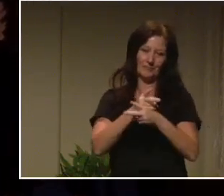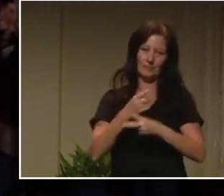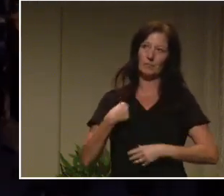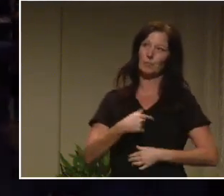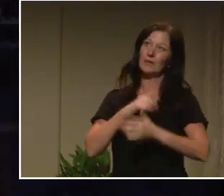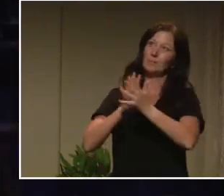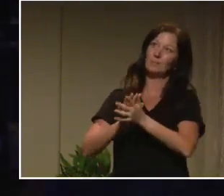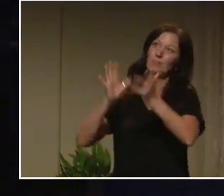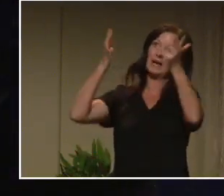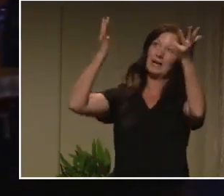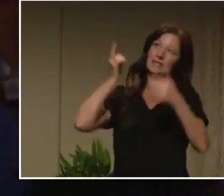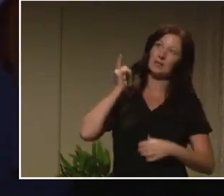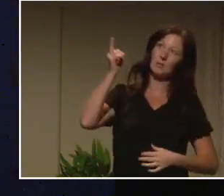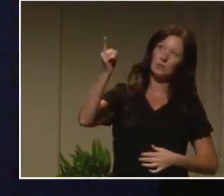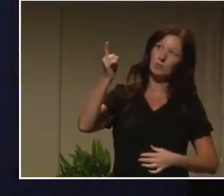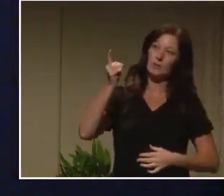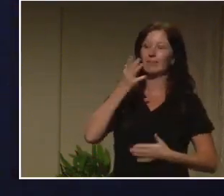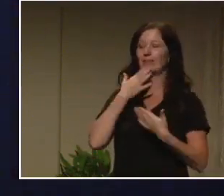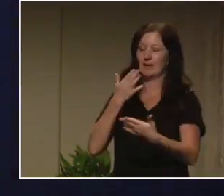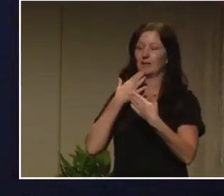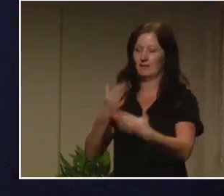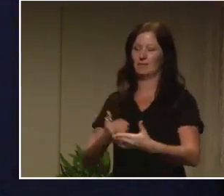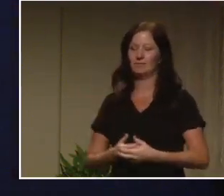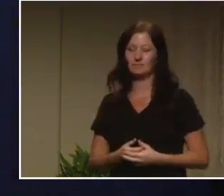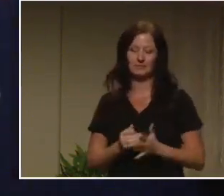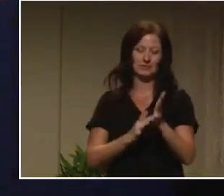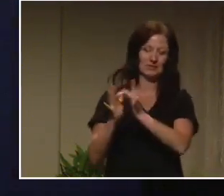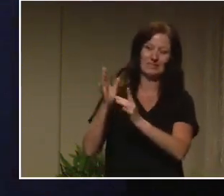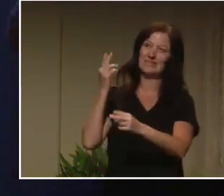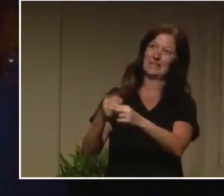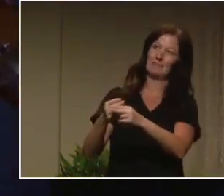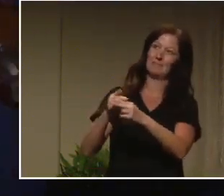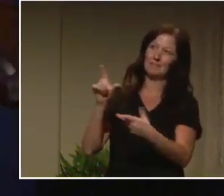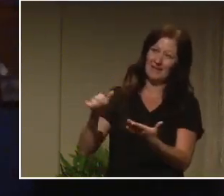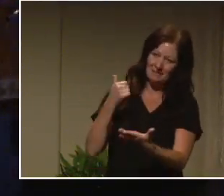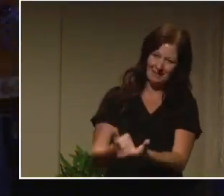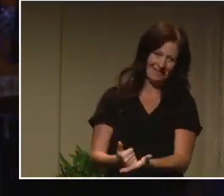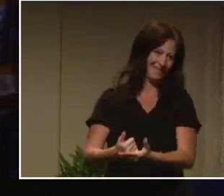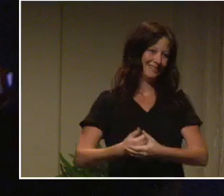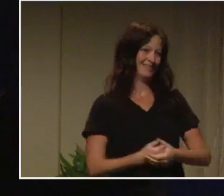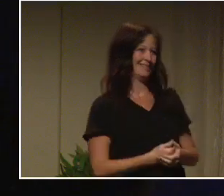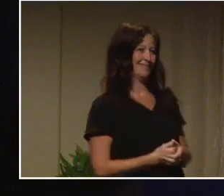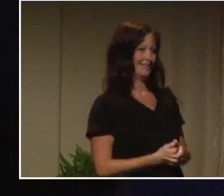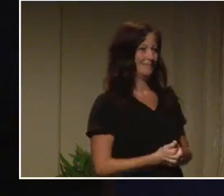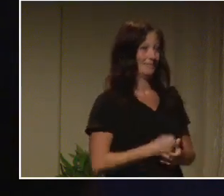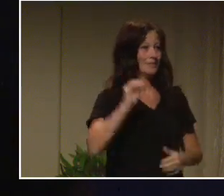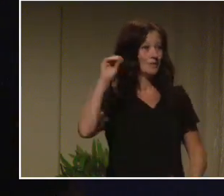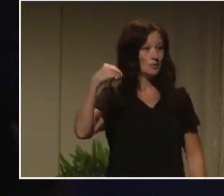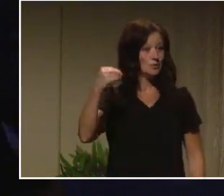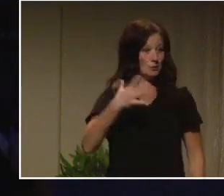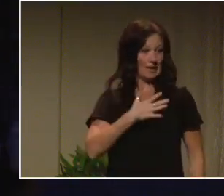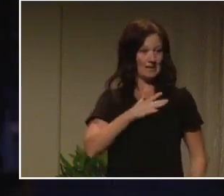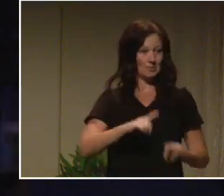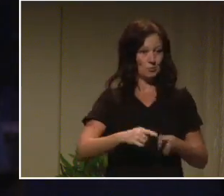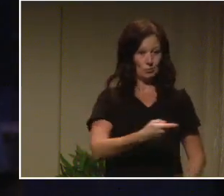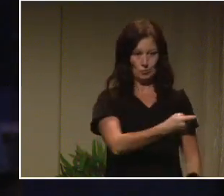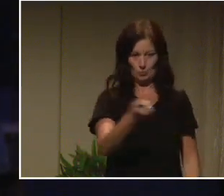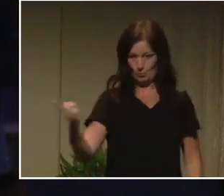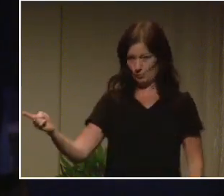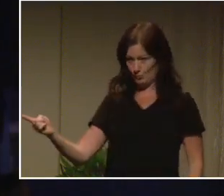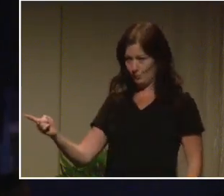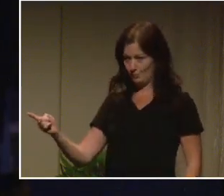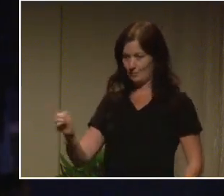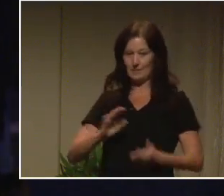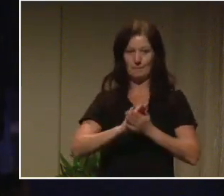thank you in Jesus' name. And allow me to greet you in his name. Grace to you, everyone, and